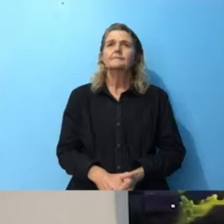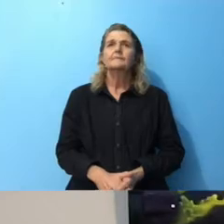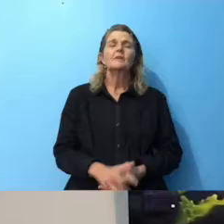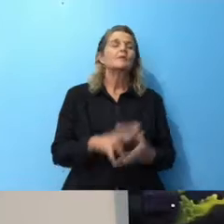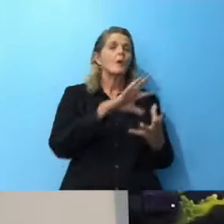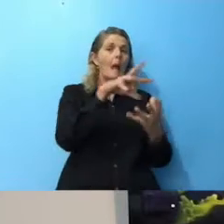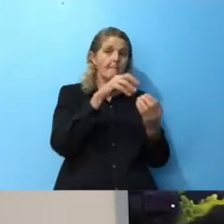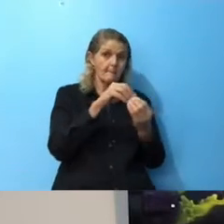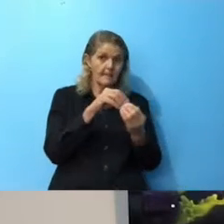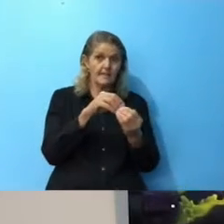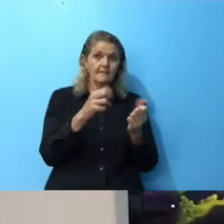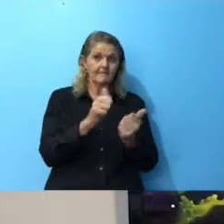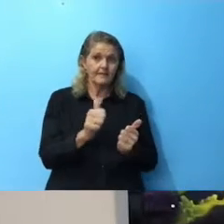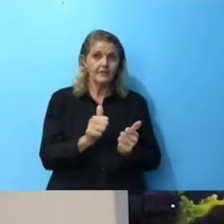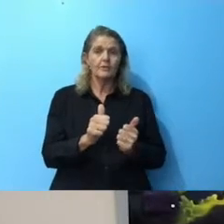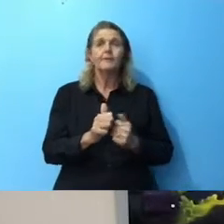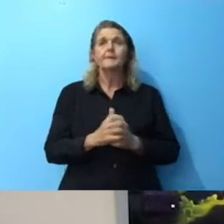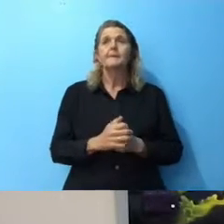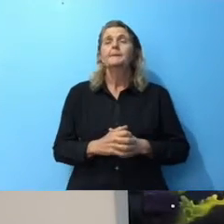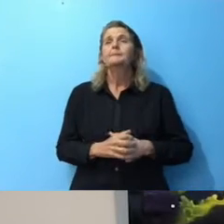Okay, and I'm going to mix that together.